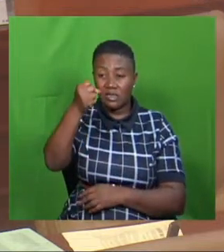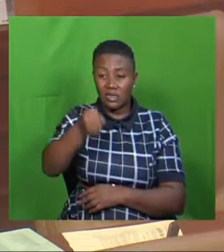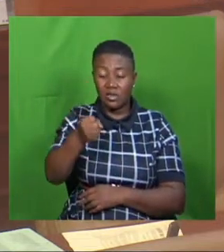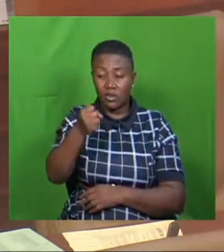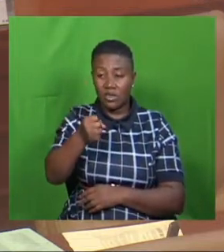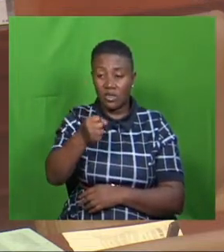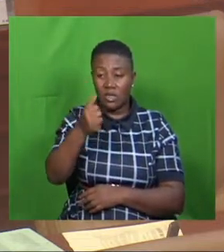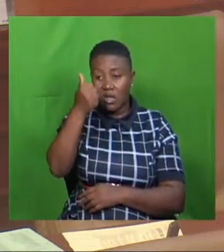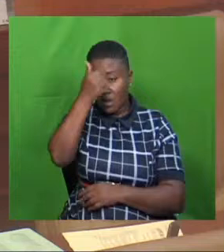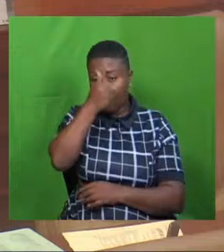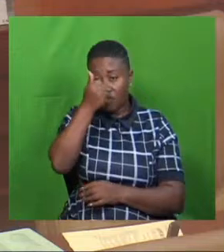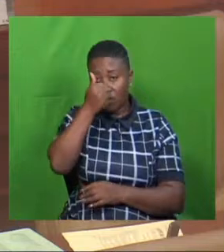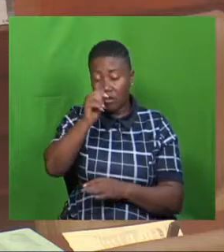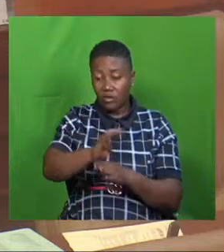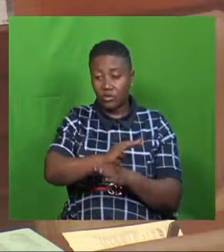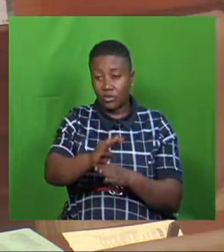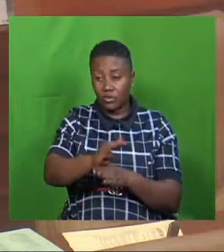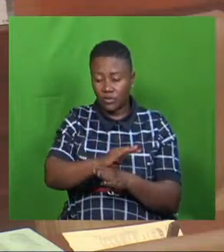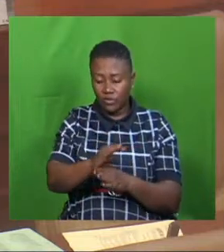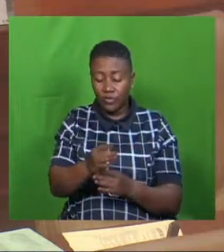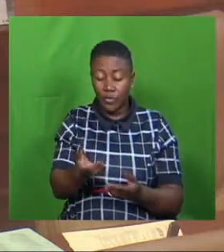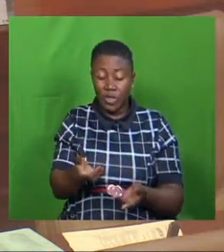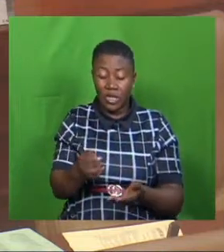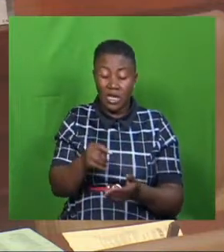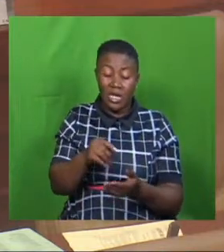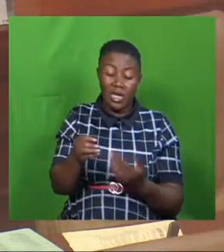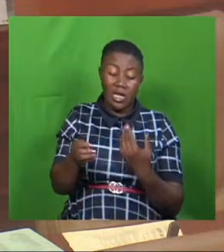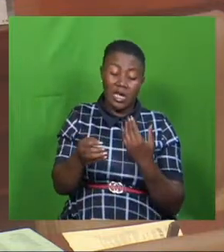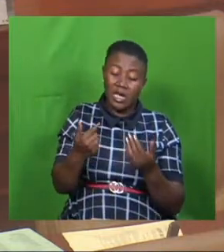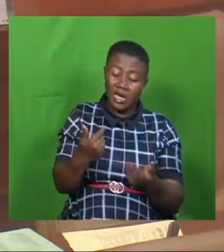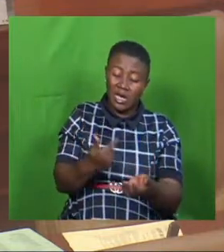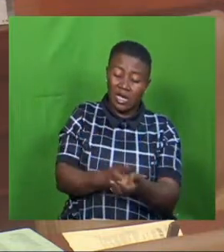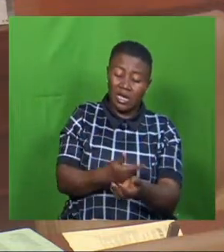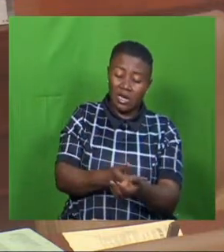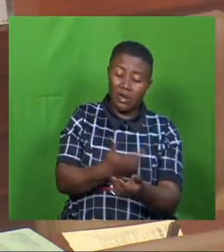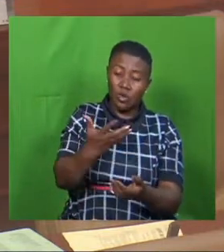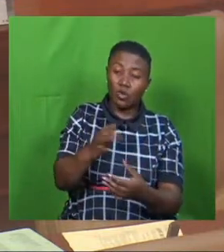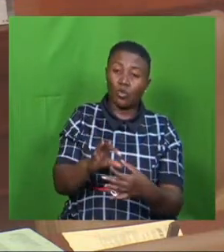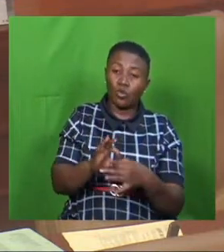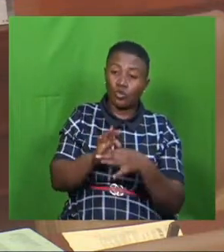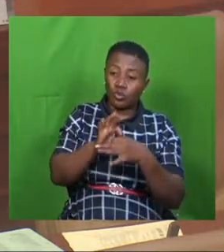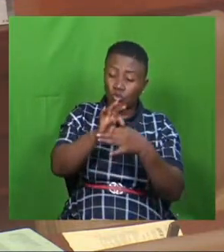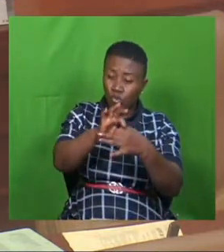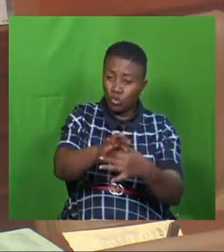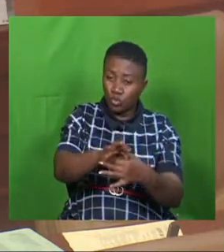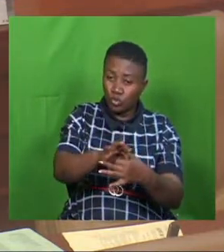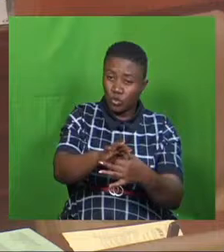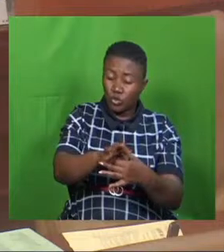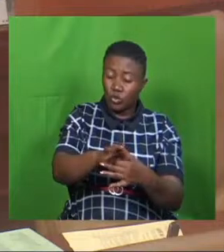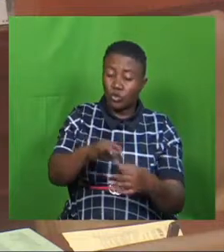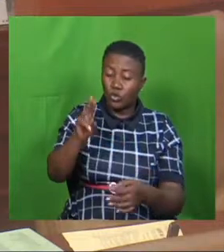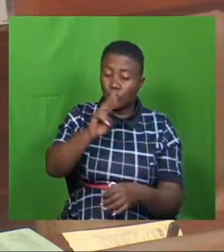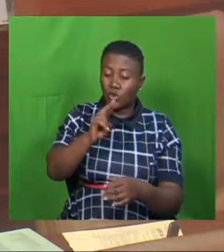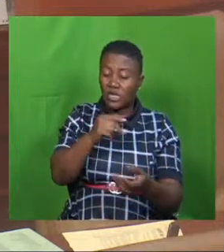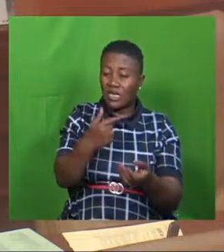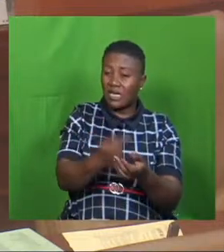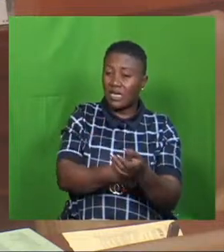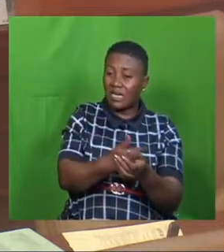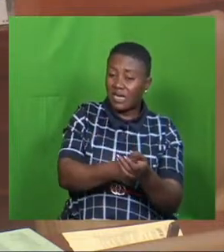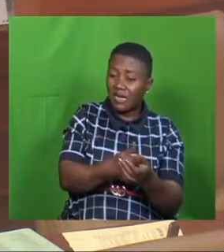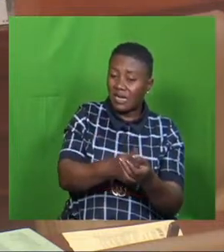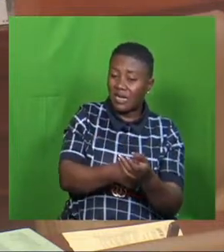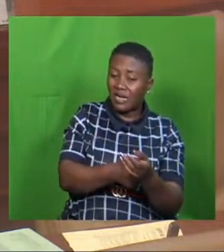Bank, of which Ghana intends to play a role through Ghana Infrastructure Investment Fund. Indeed,